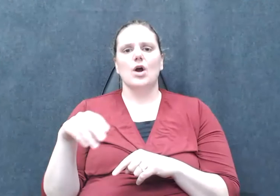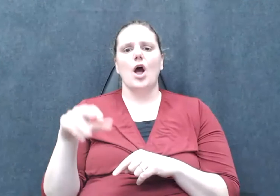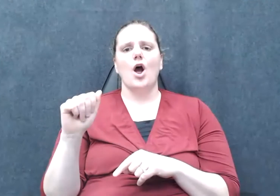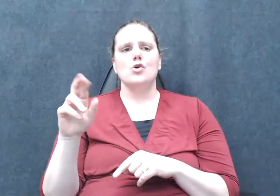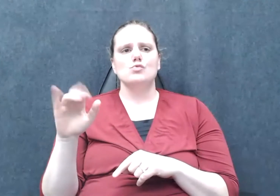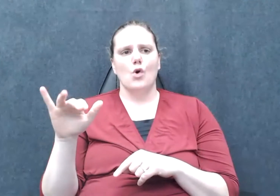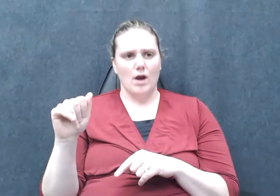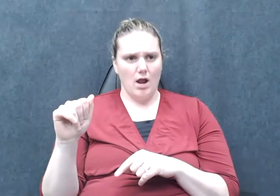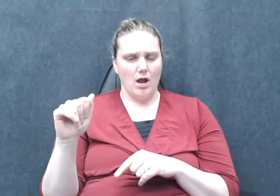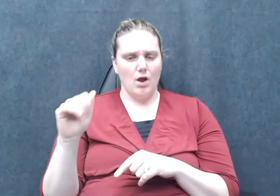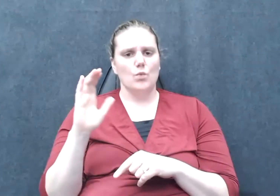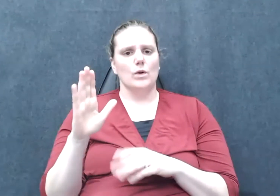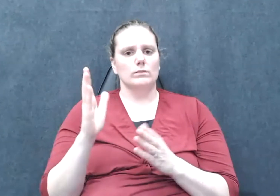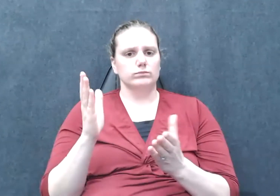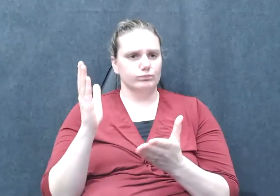present